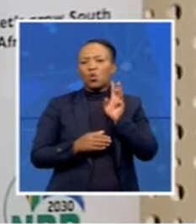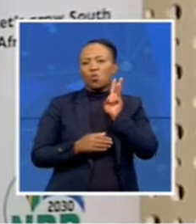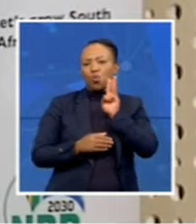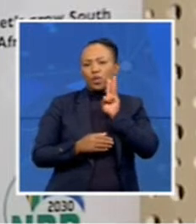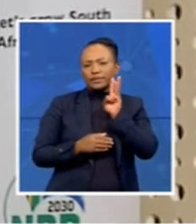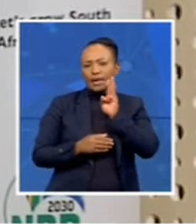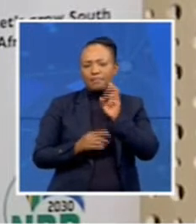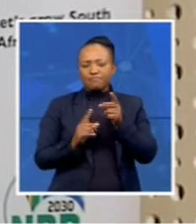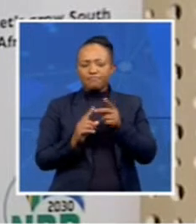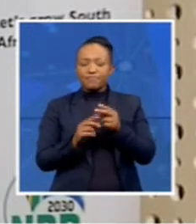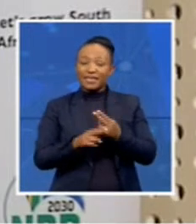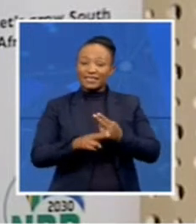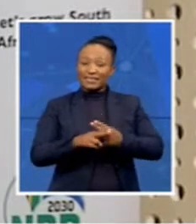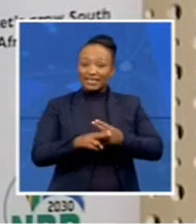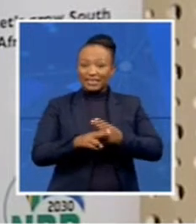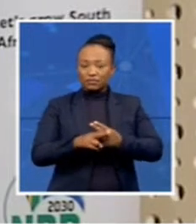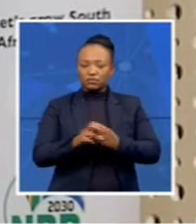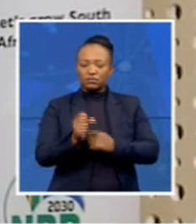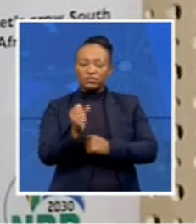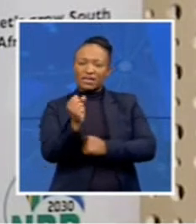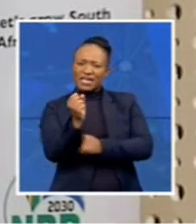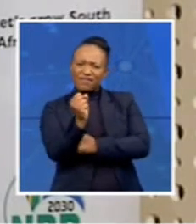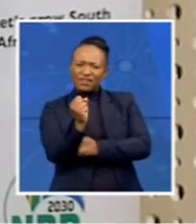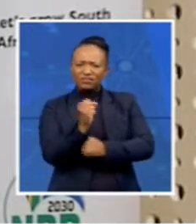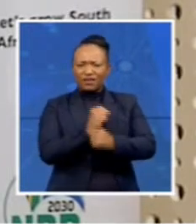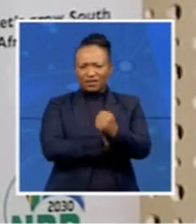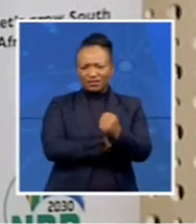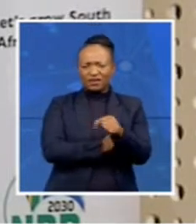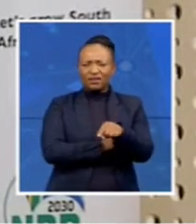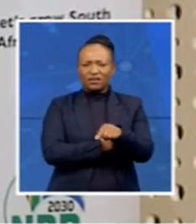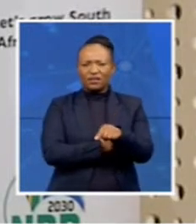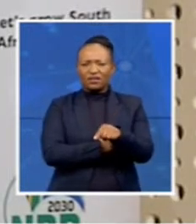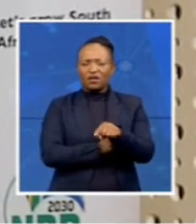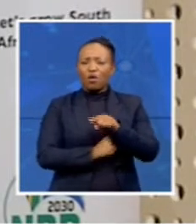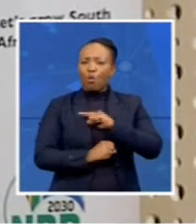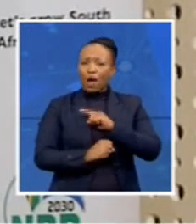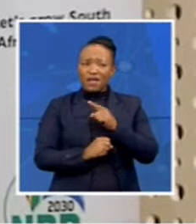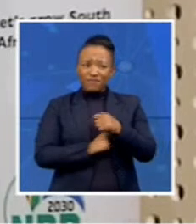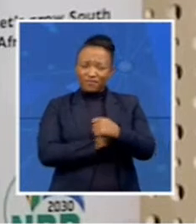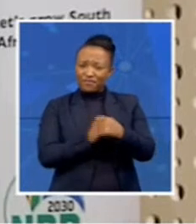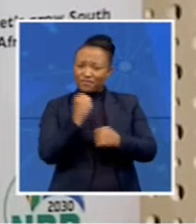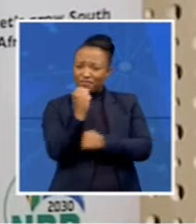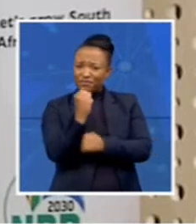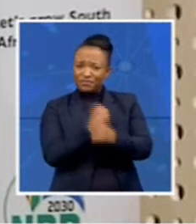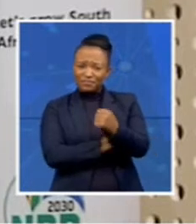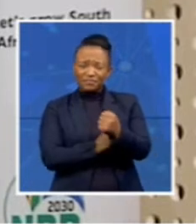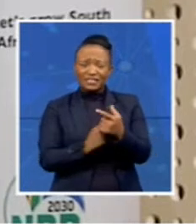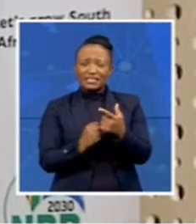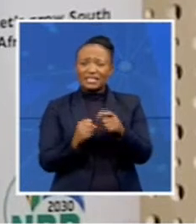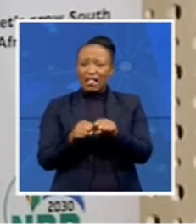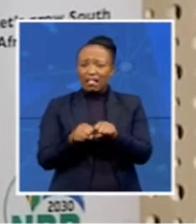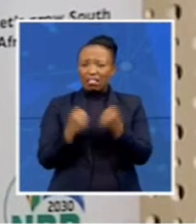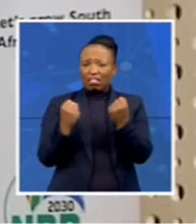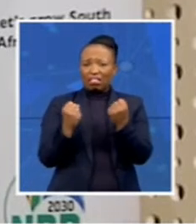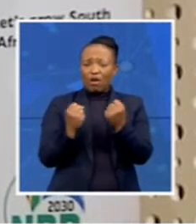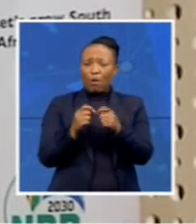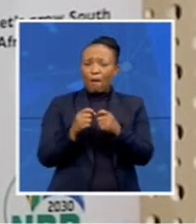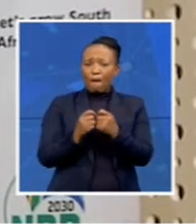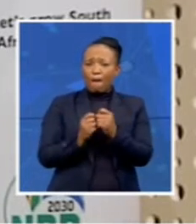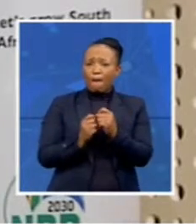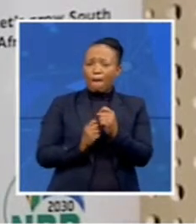leads on disruptions of water delivery to our communities, such that it has become the